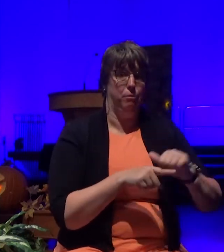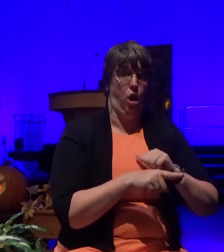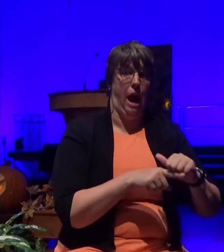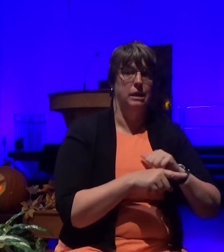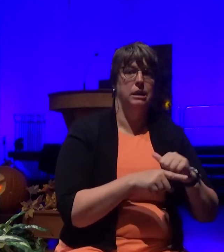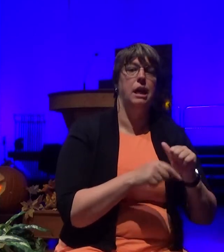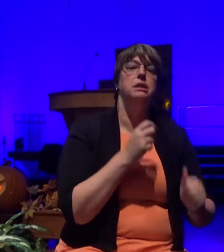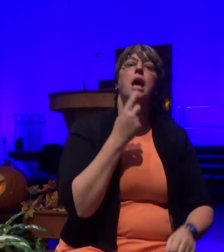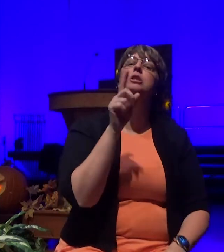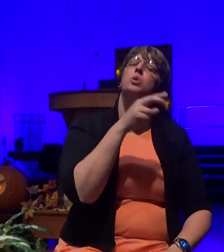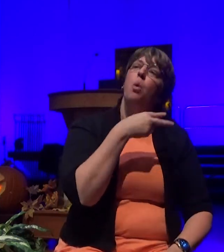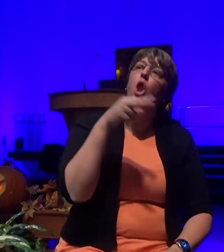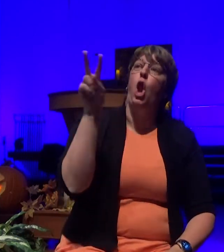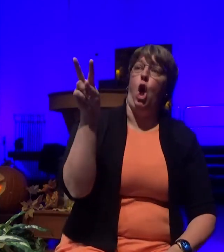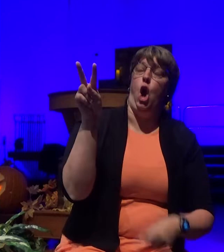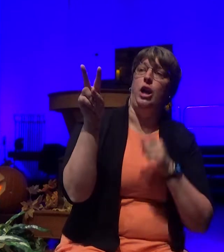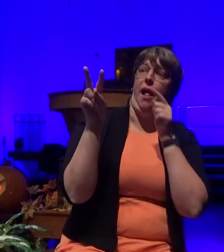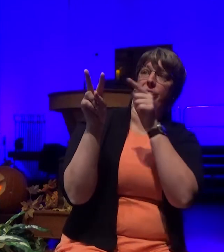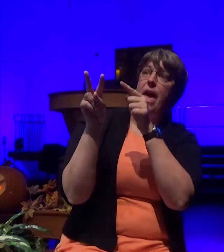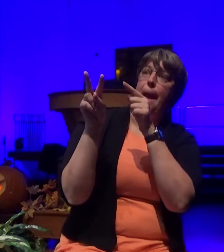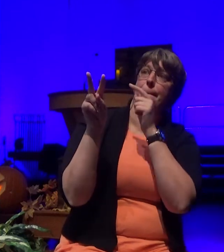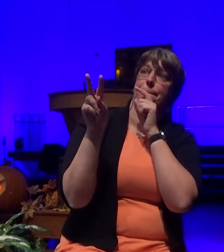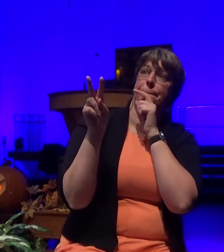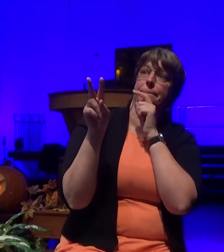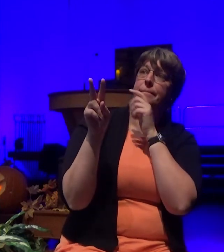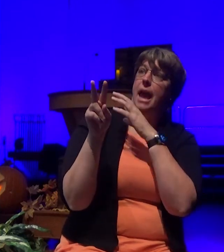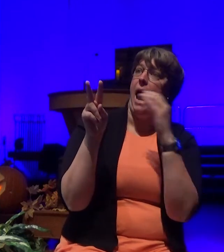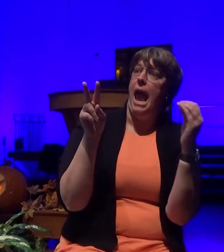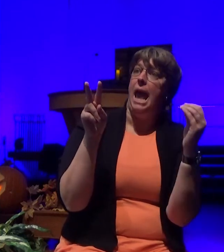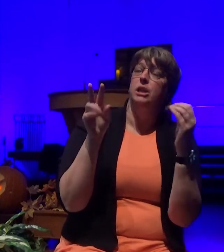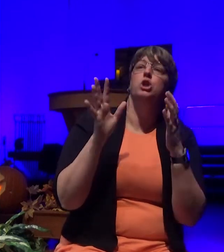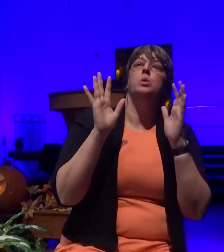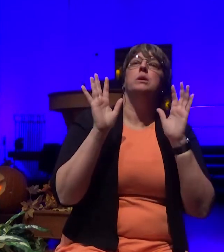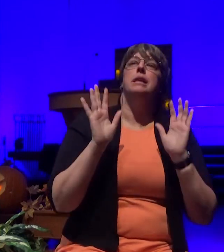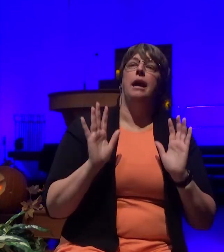those people. Deeply, we are one.